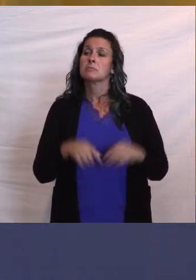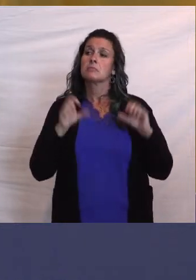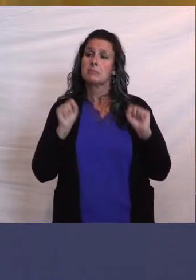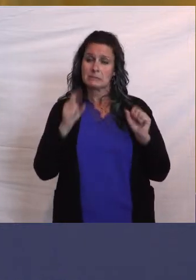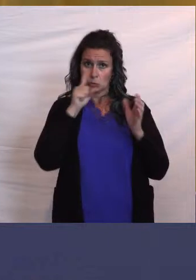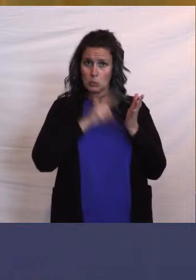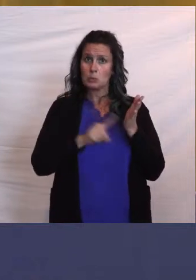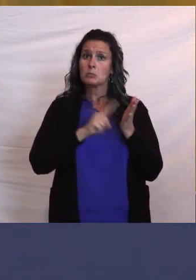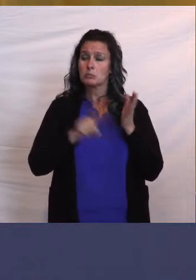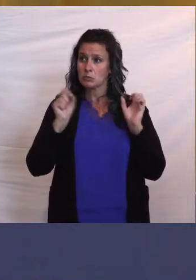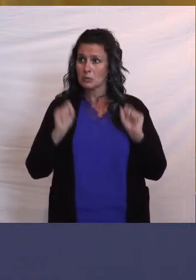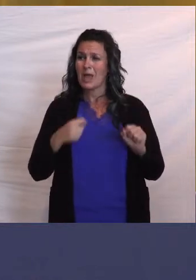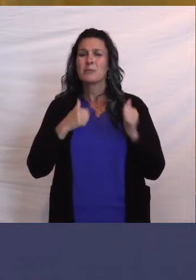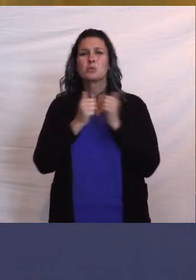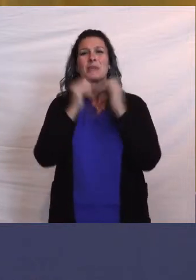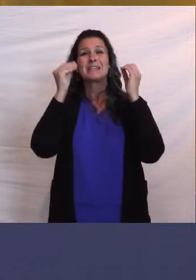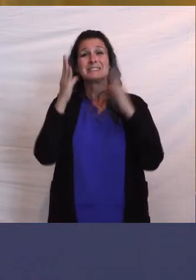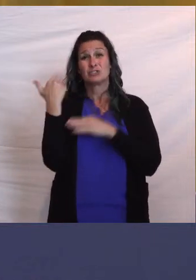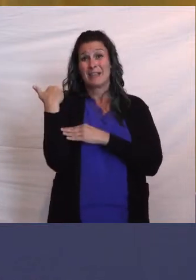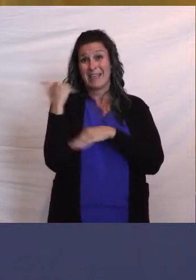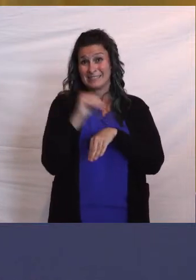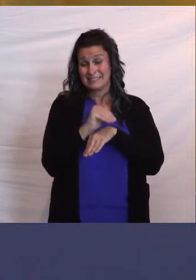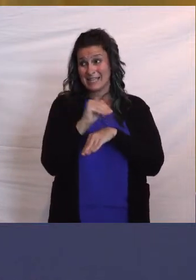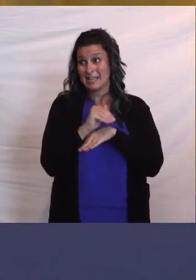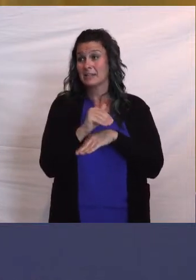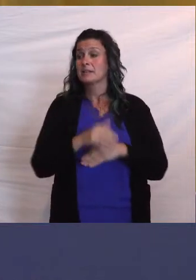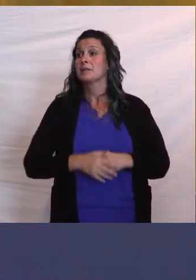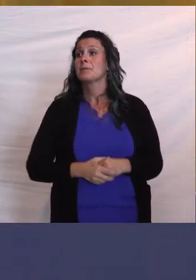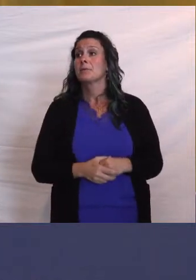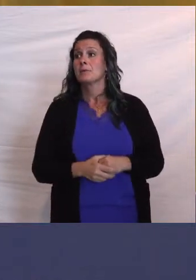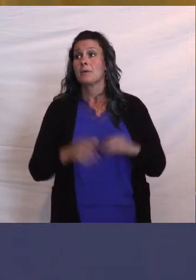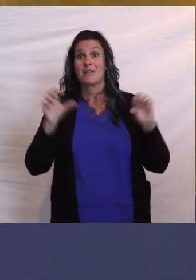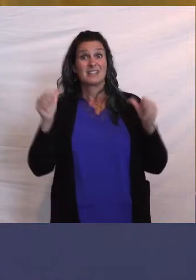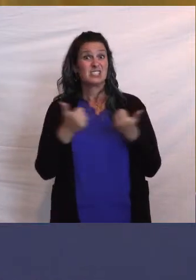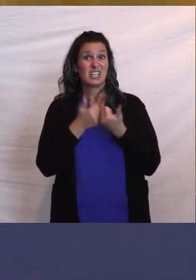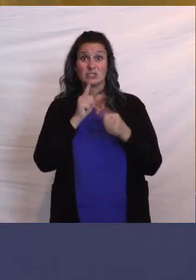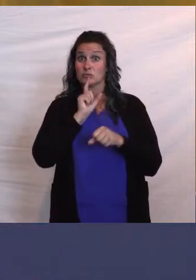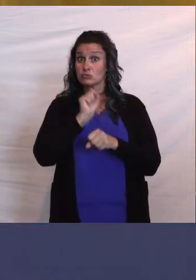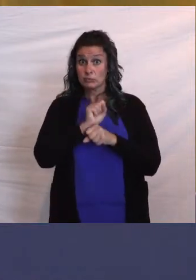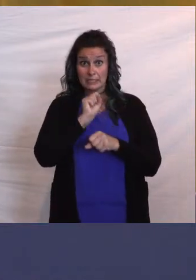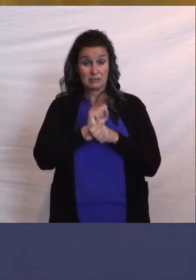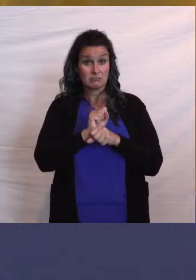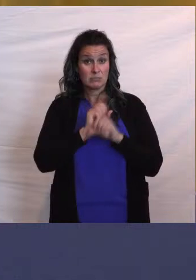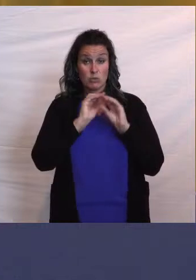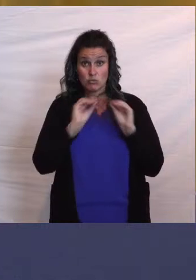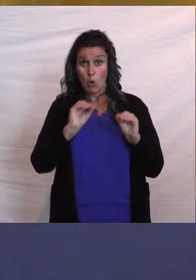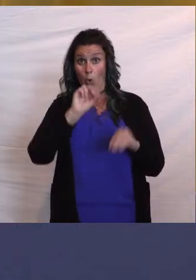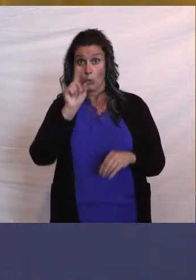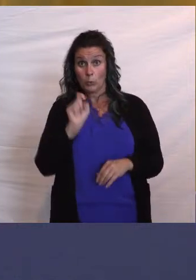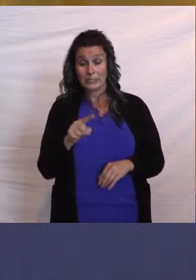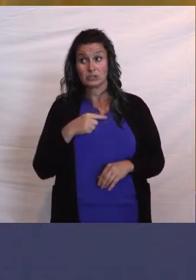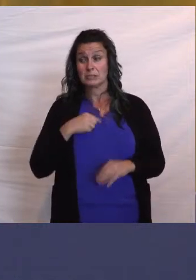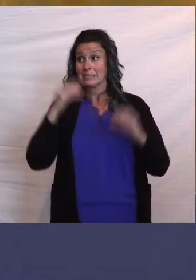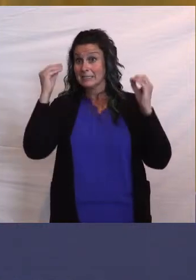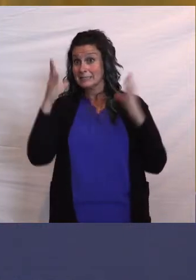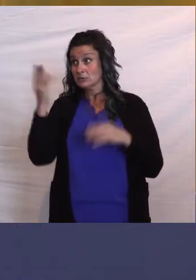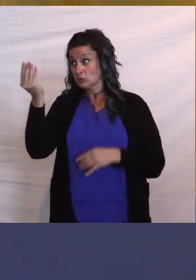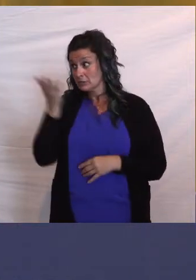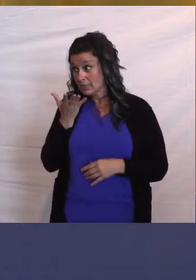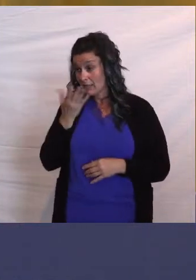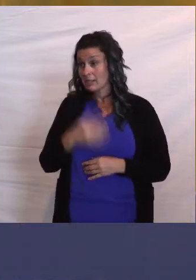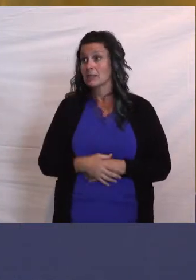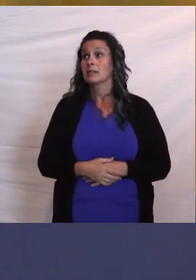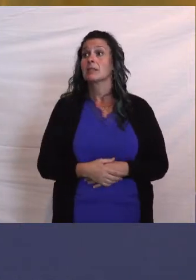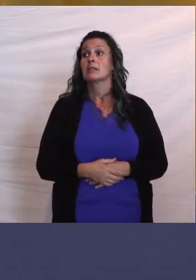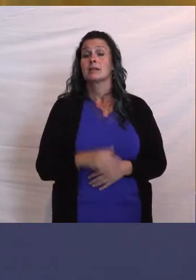could look at. I was with some educators last night. The challenge is real. There's no question about that. I hear it from educators.